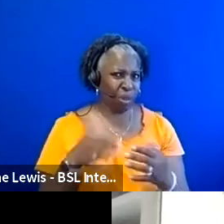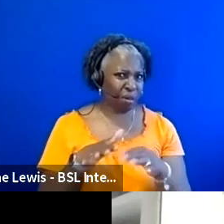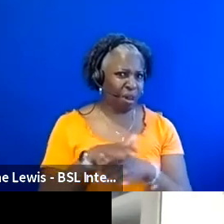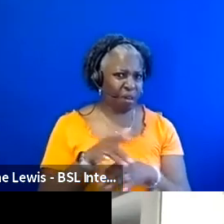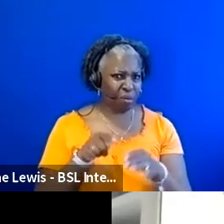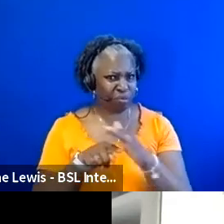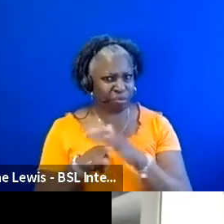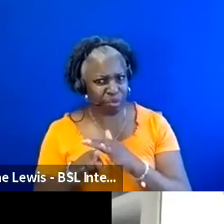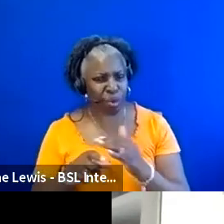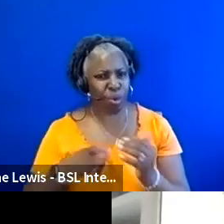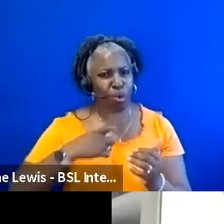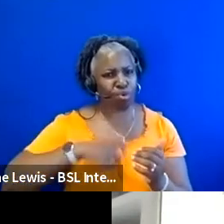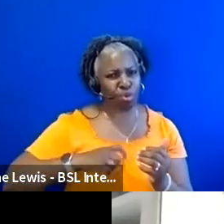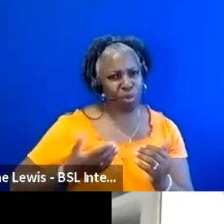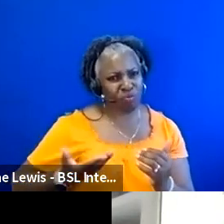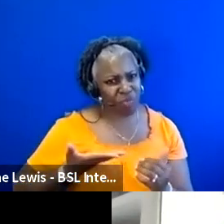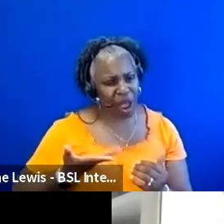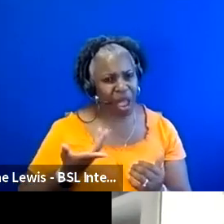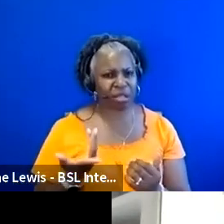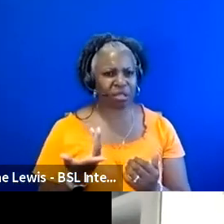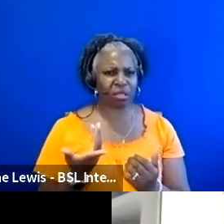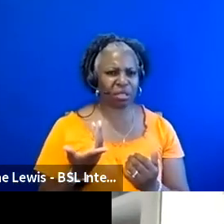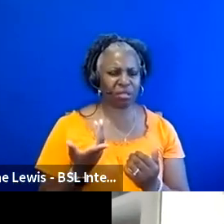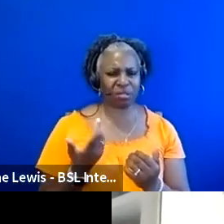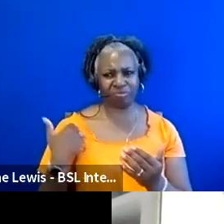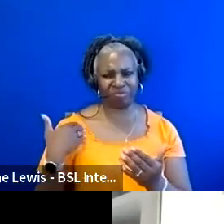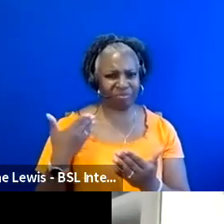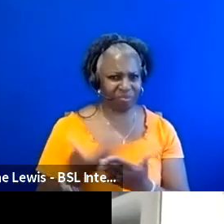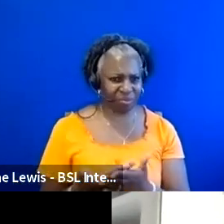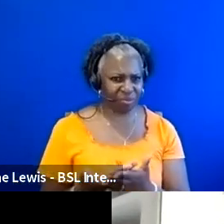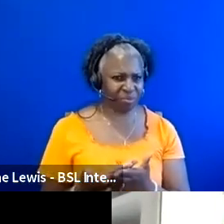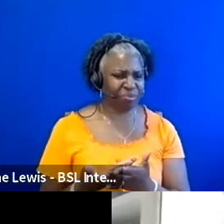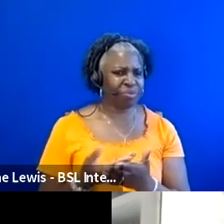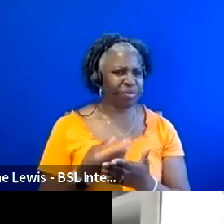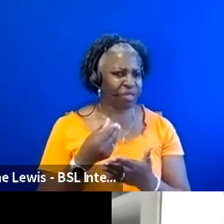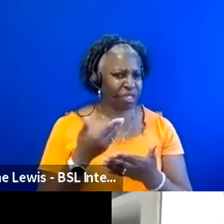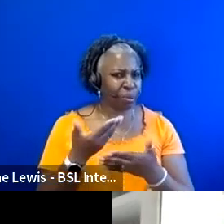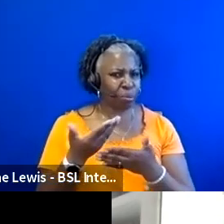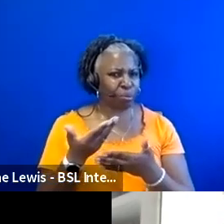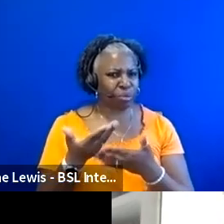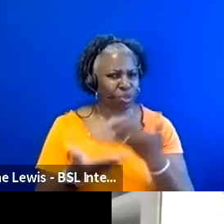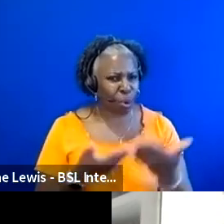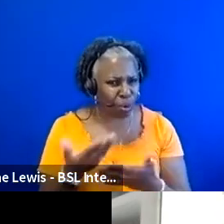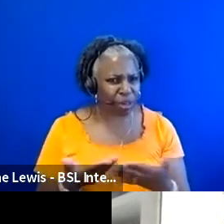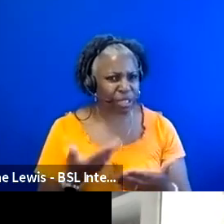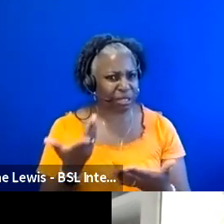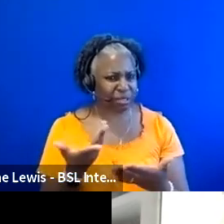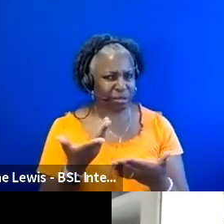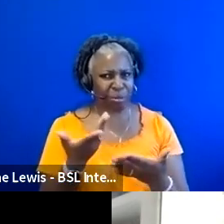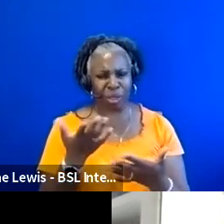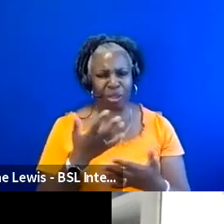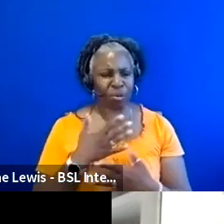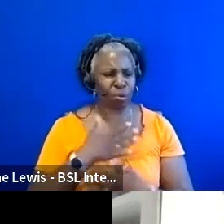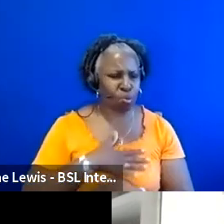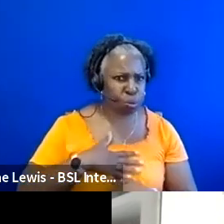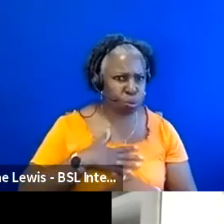other topics, over the past few years. And there's some moving stories that I would like to ask you about. But first, I'd really like to focus a